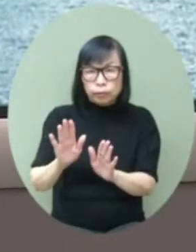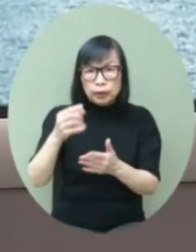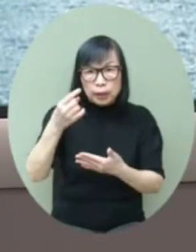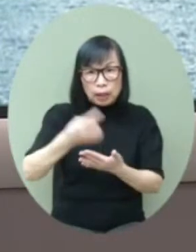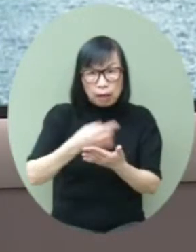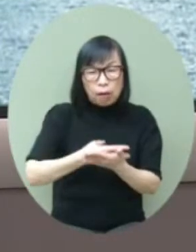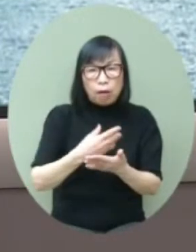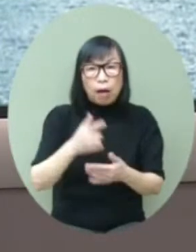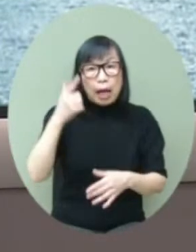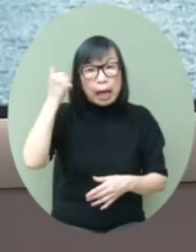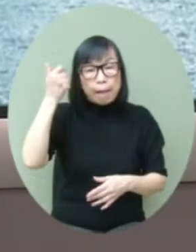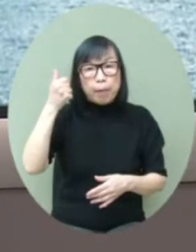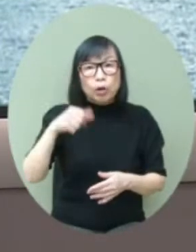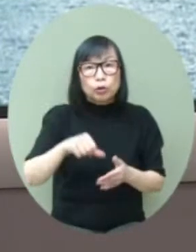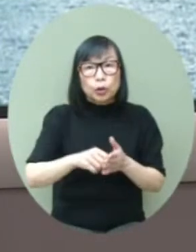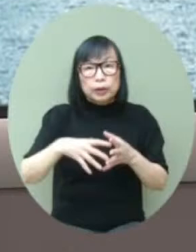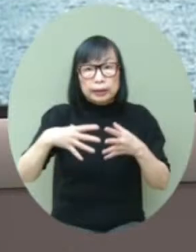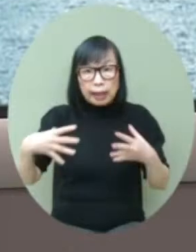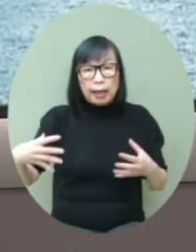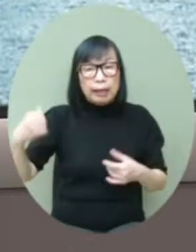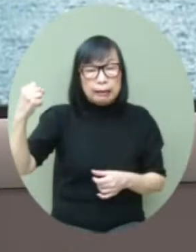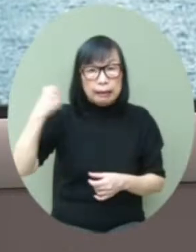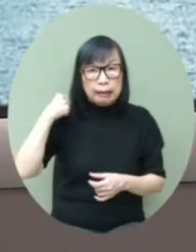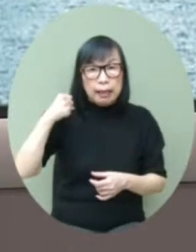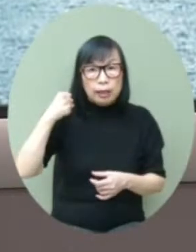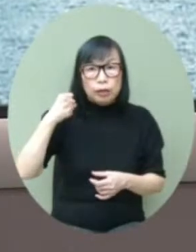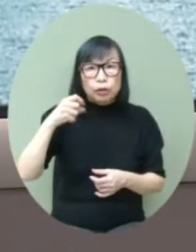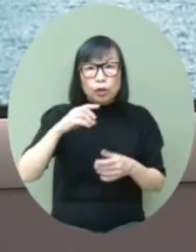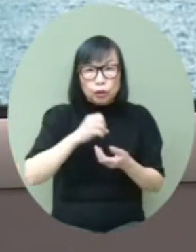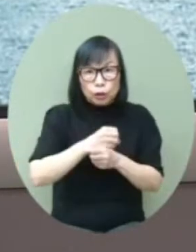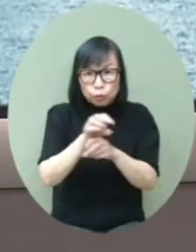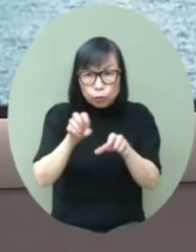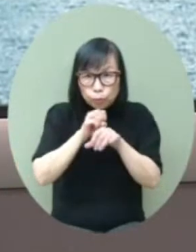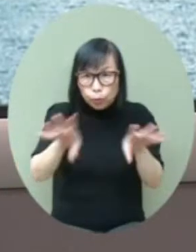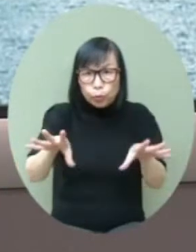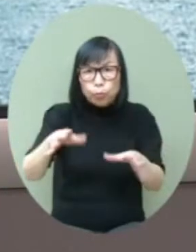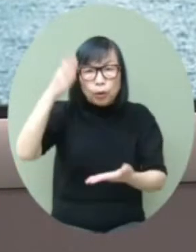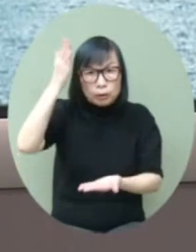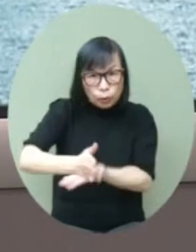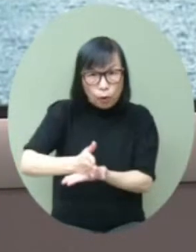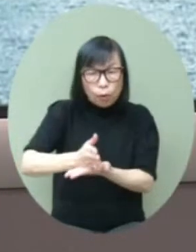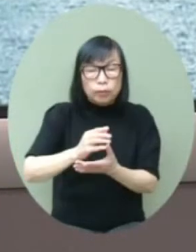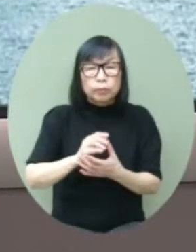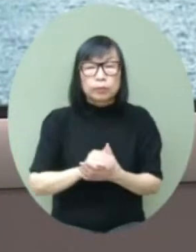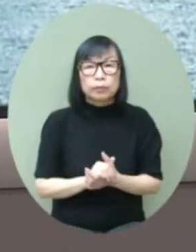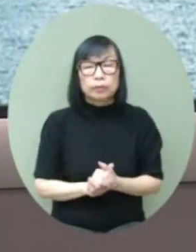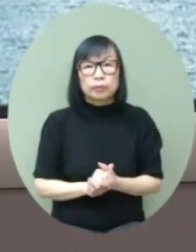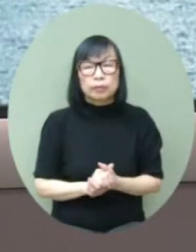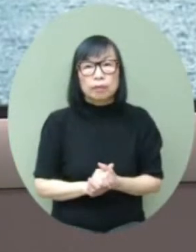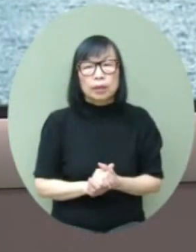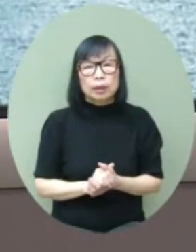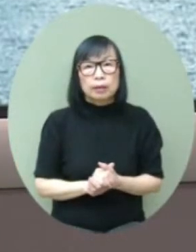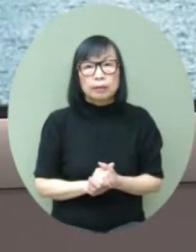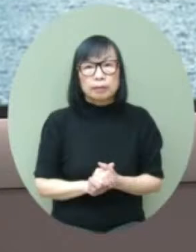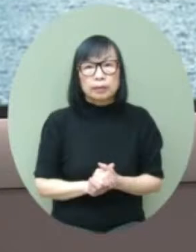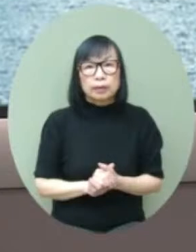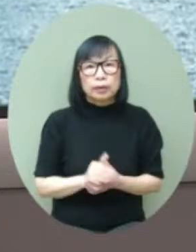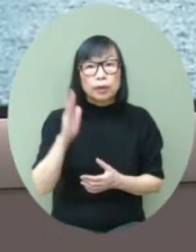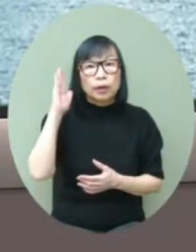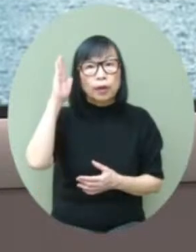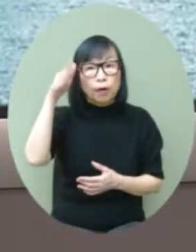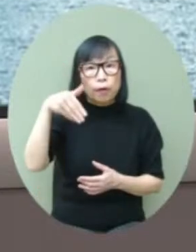to adopt adequate measures, and we like to make every effort to cut off the chain of